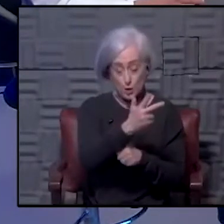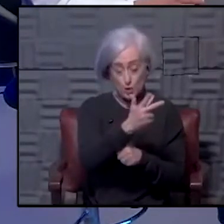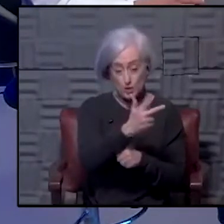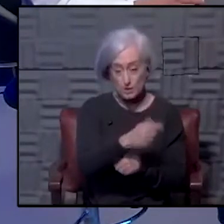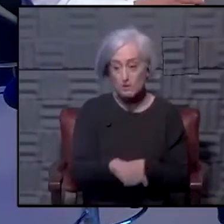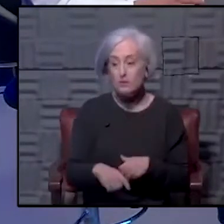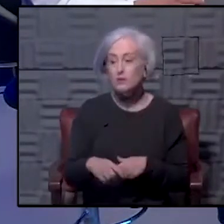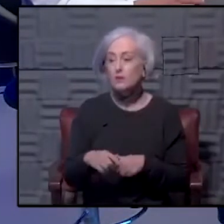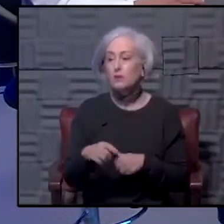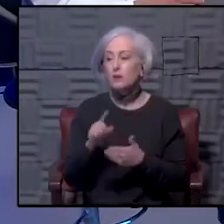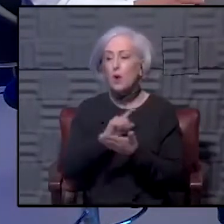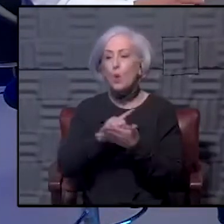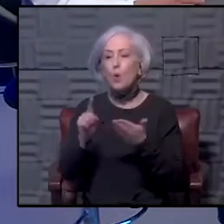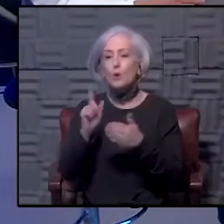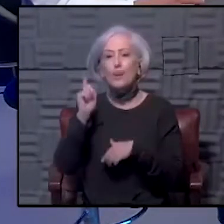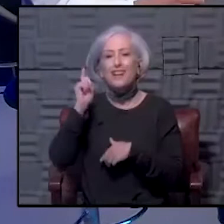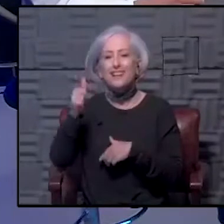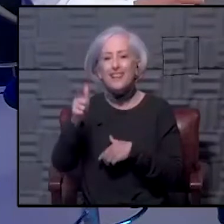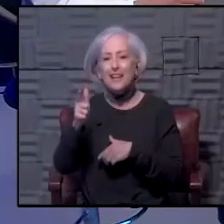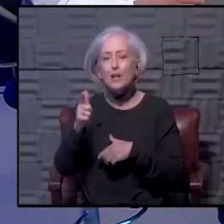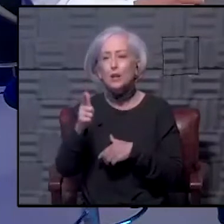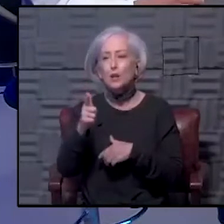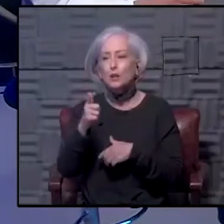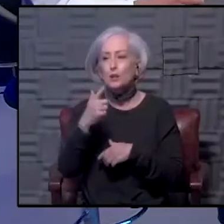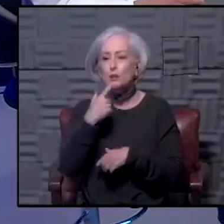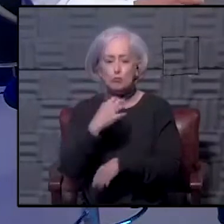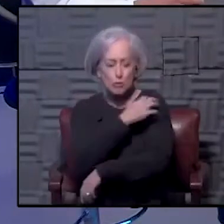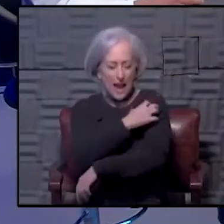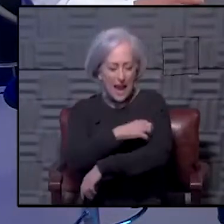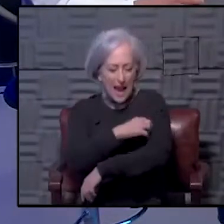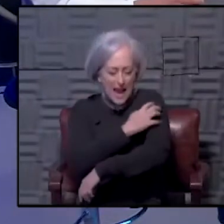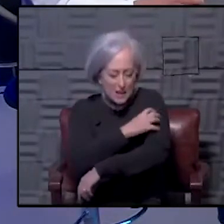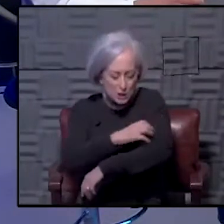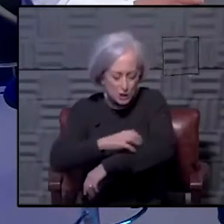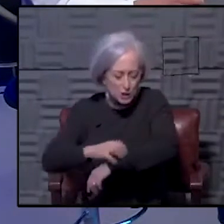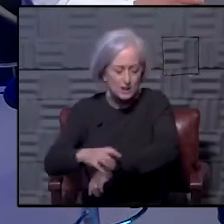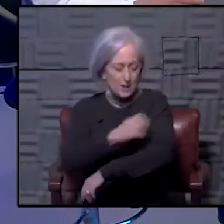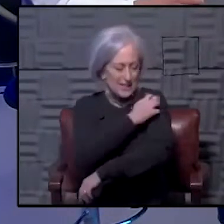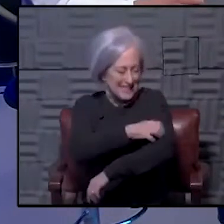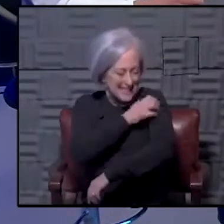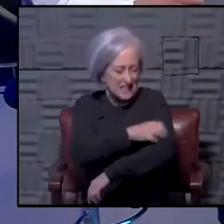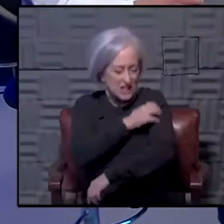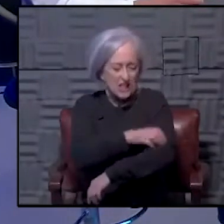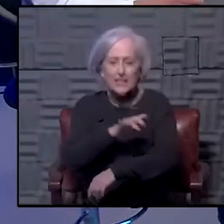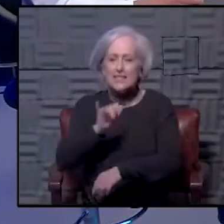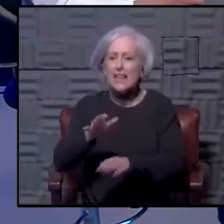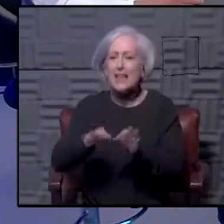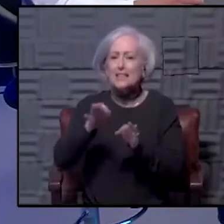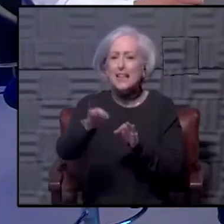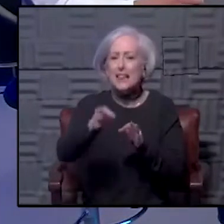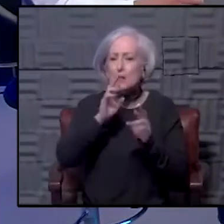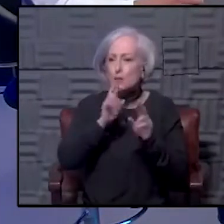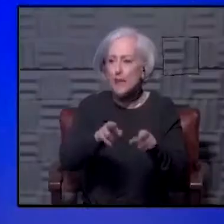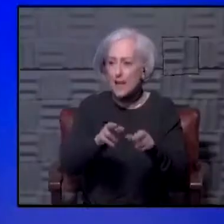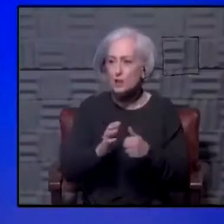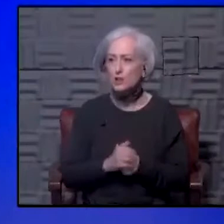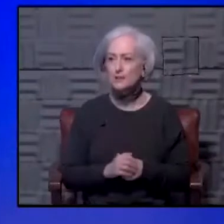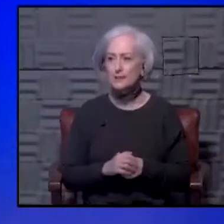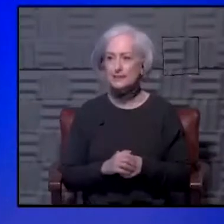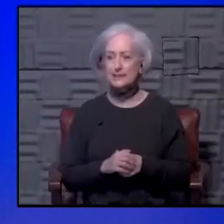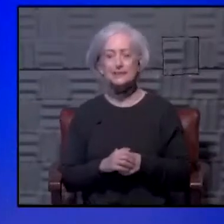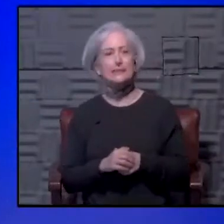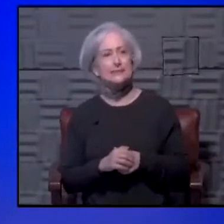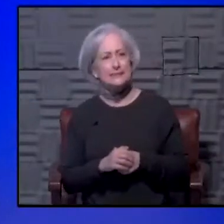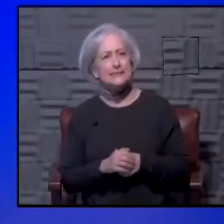then more than a week later, she gets a rash and it's itching. Yeah. She said, is that a delayed reaction? yeah, I think I've